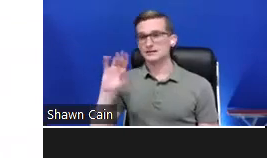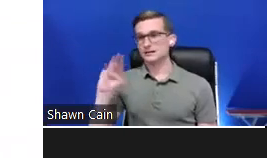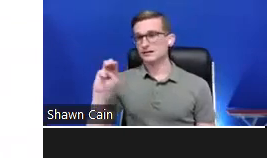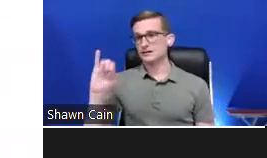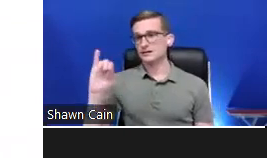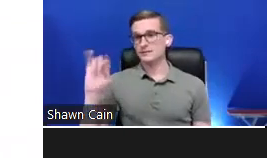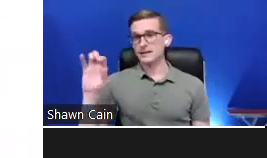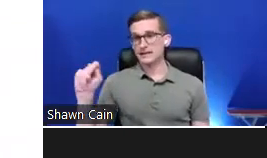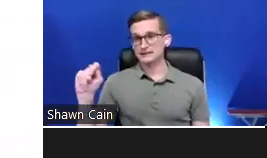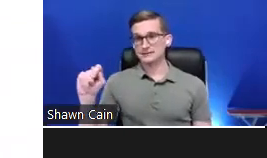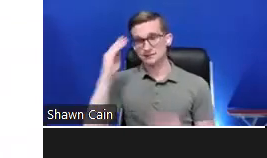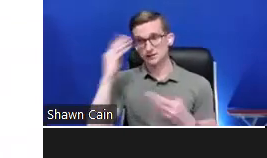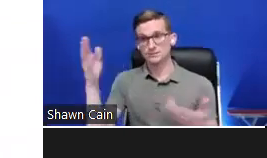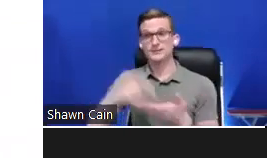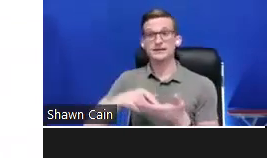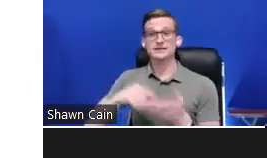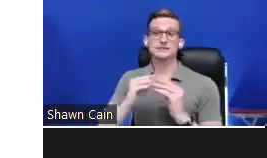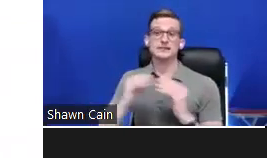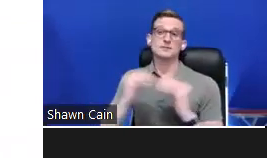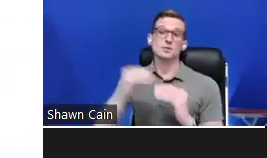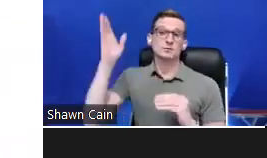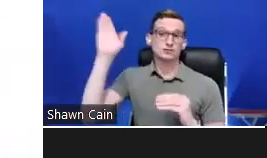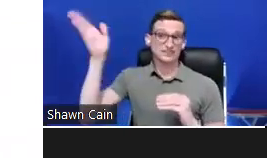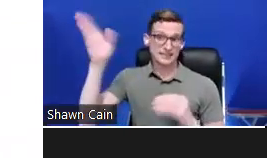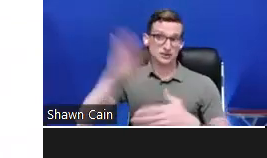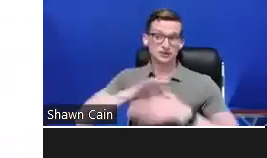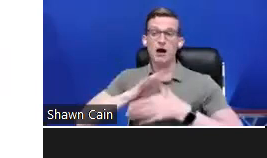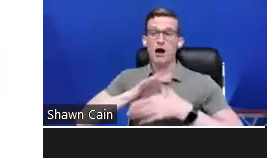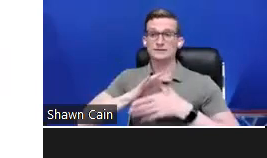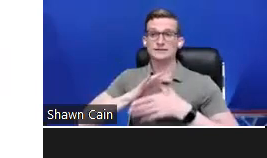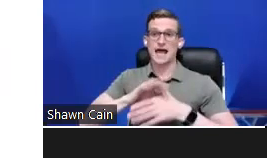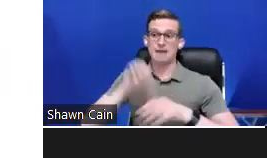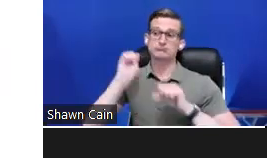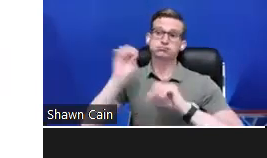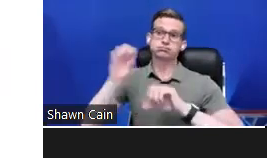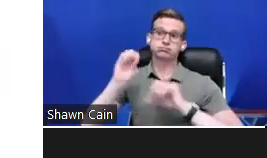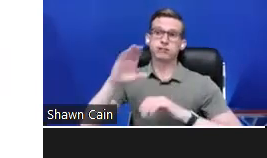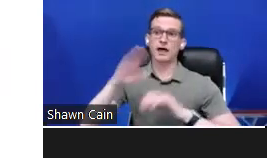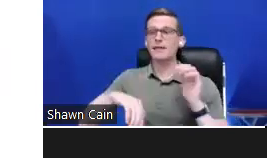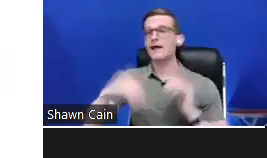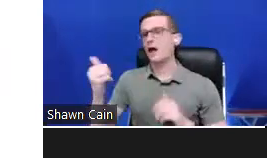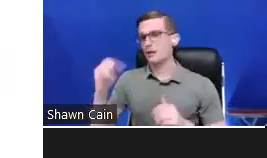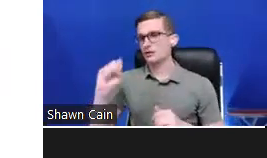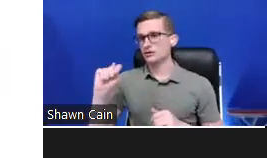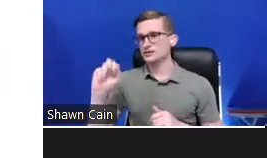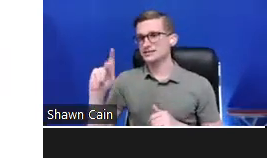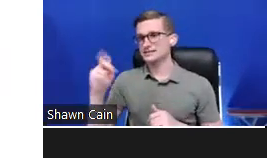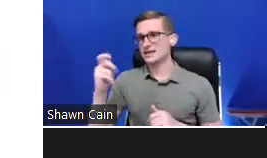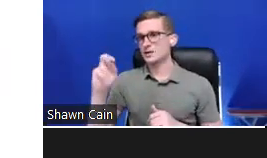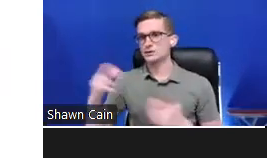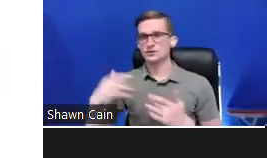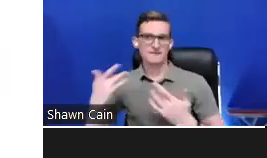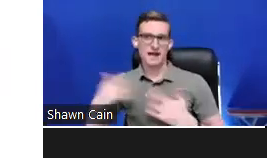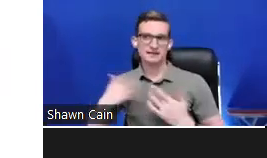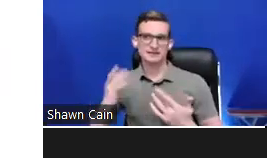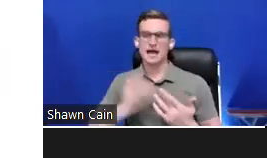presentation and content heavy than some of our other stakeholder events. We do have a number of different styles of events. A